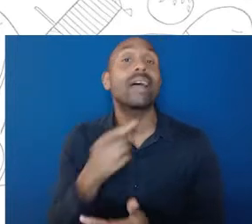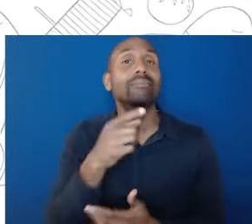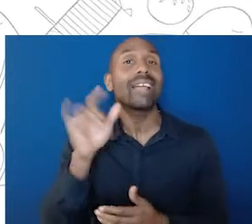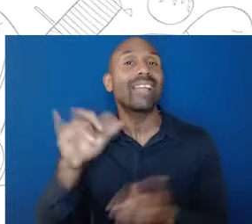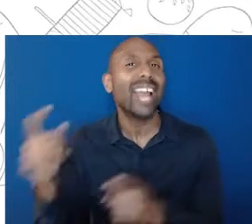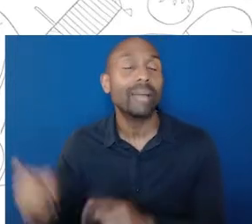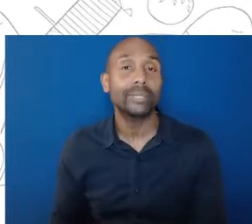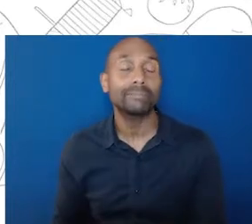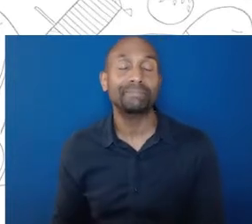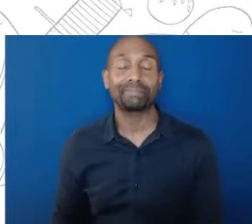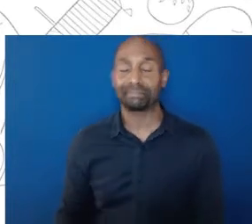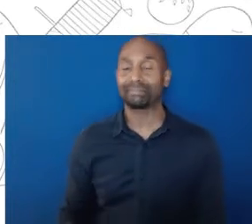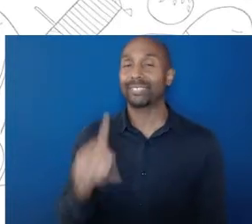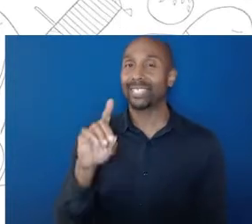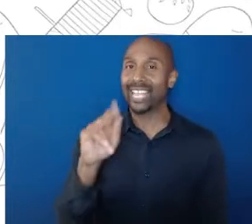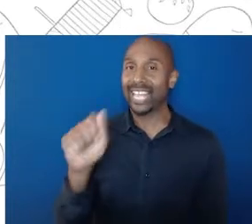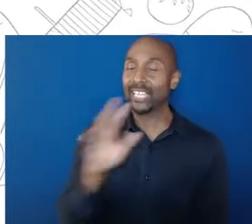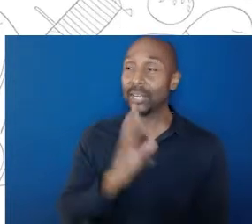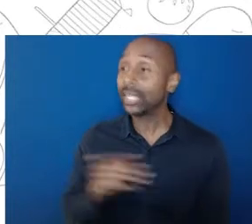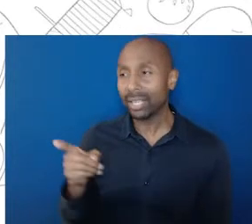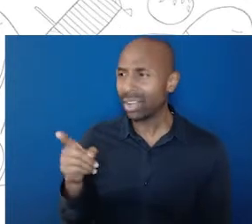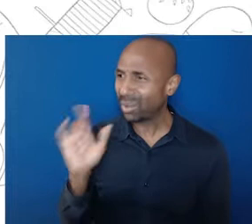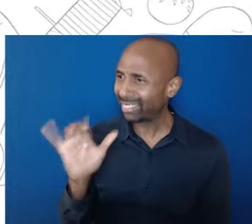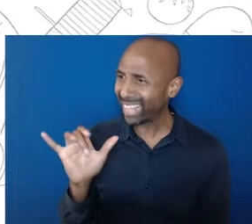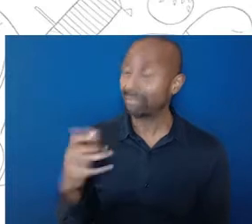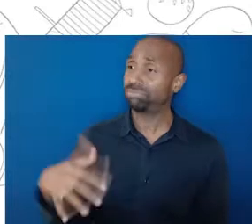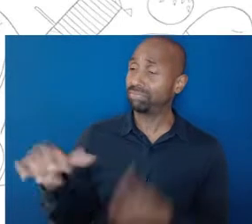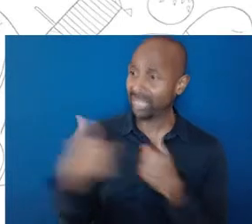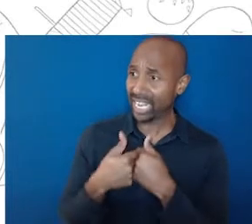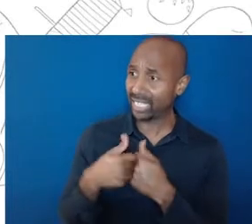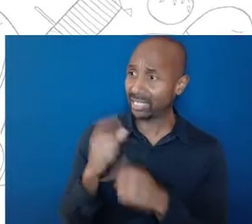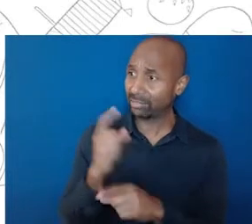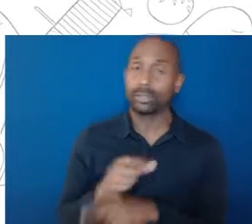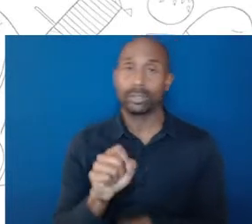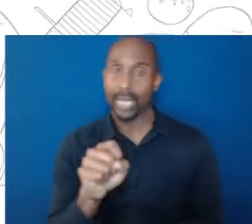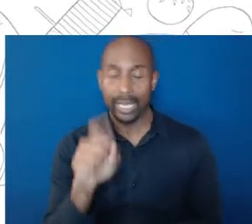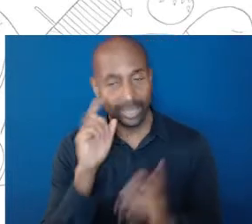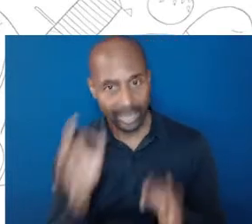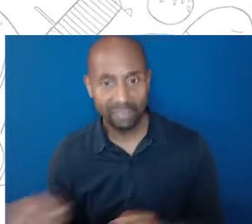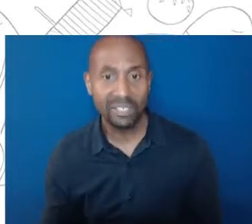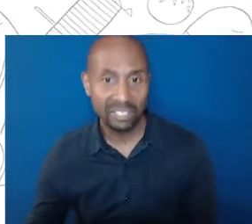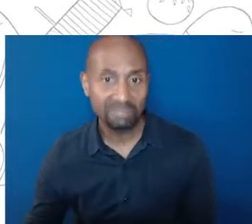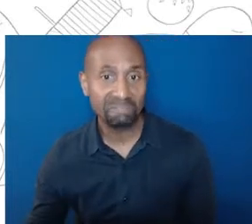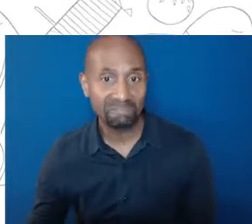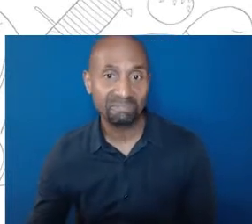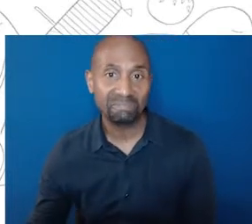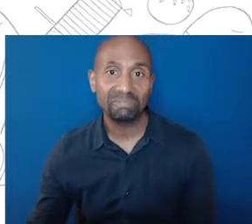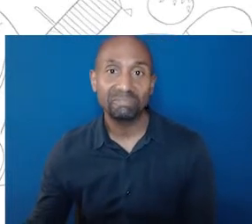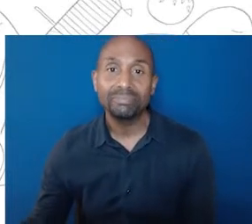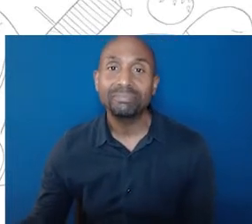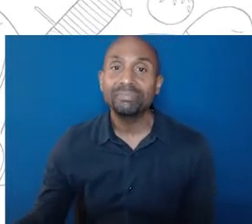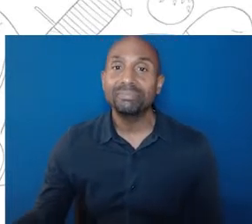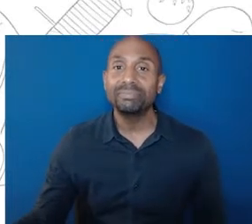was. Obviously you had to overcome. So we want to find out about how